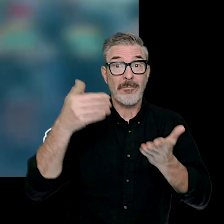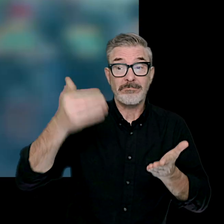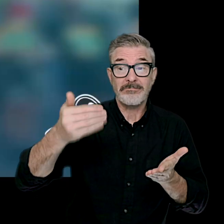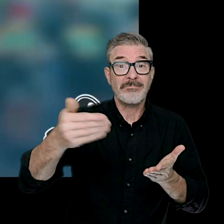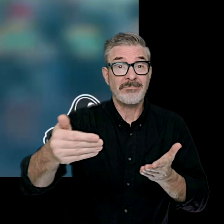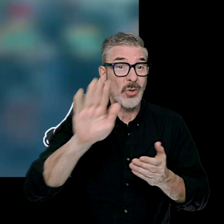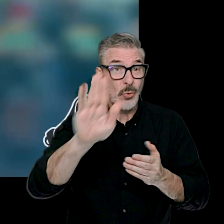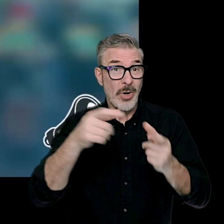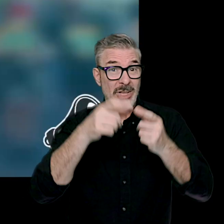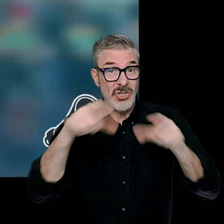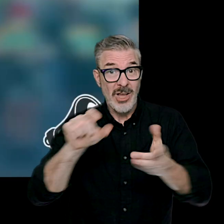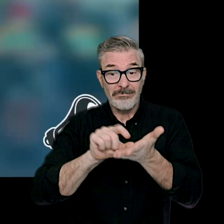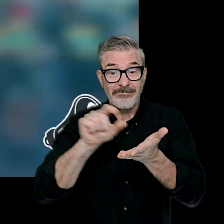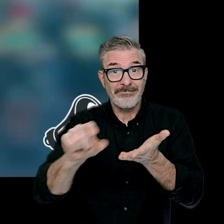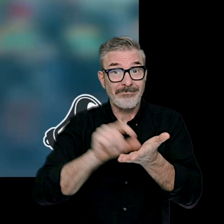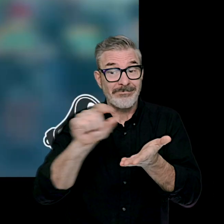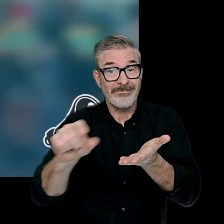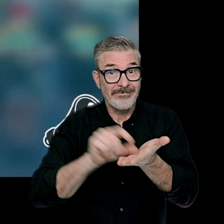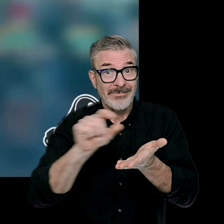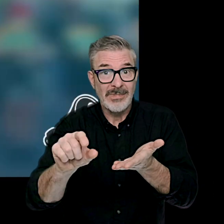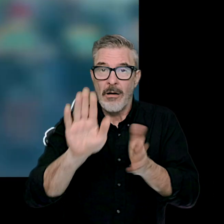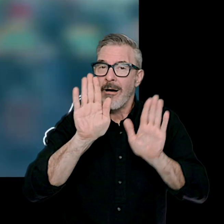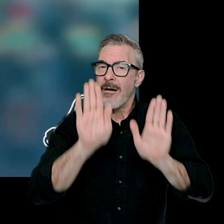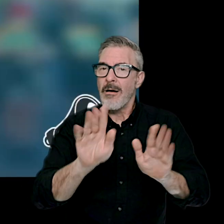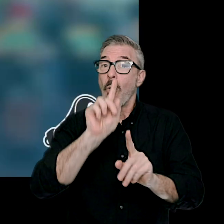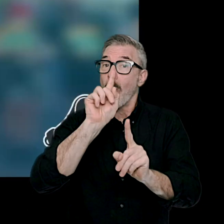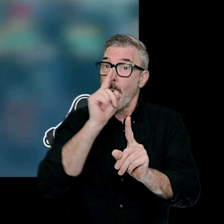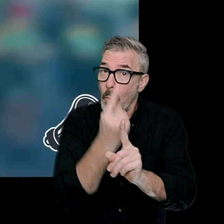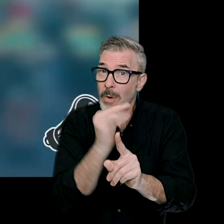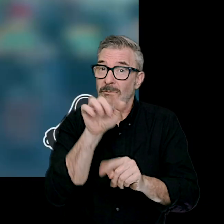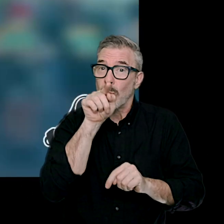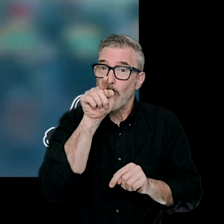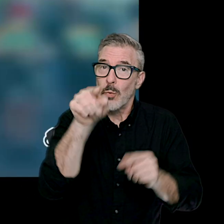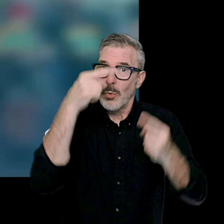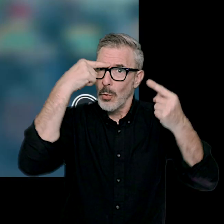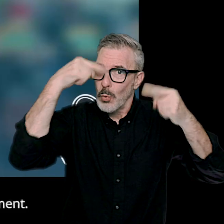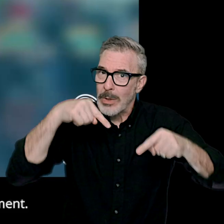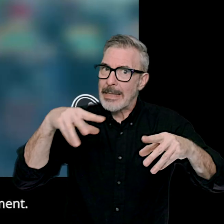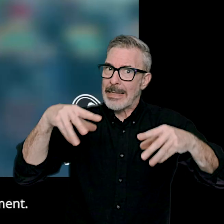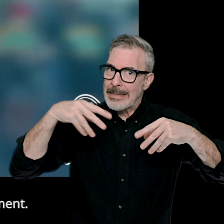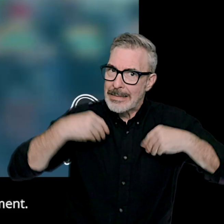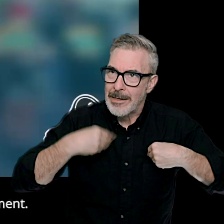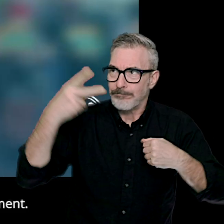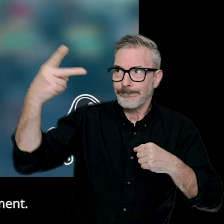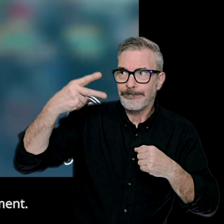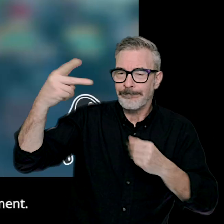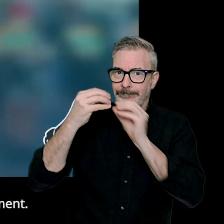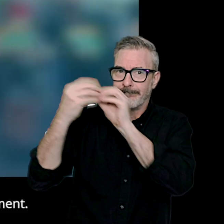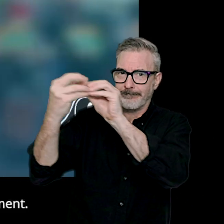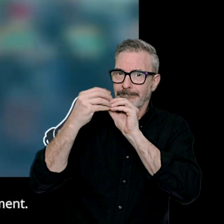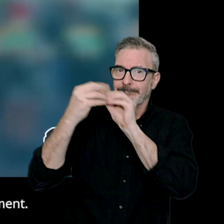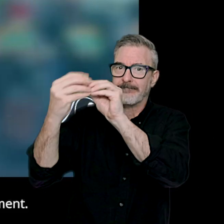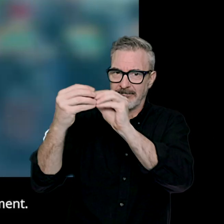is when employers are paying vacation on each pay. This can only be done by mutual